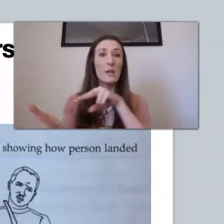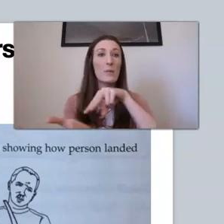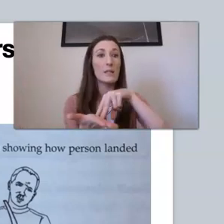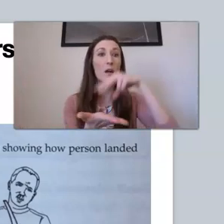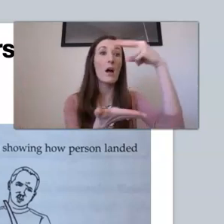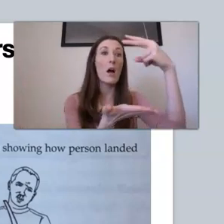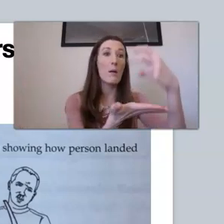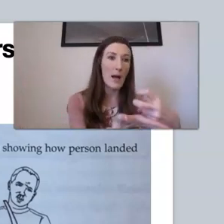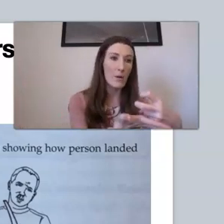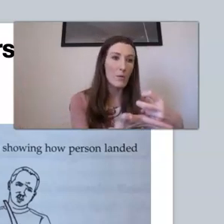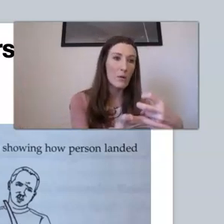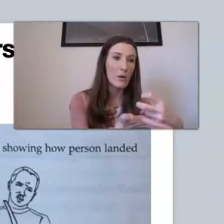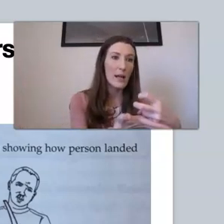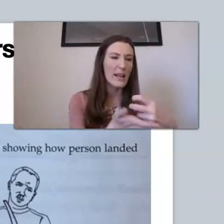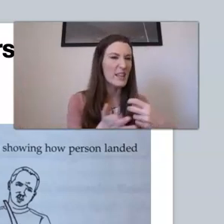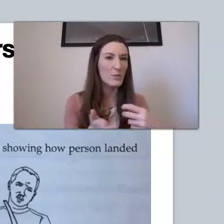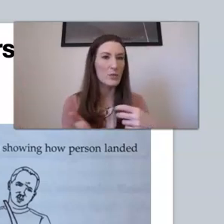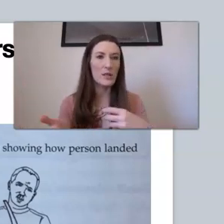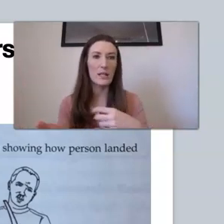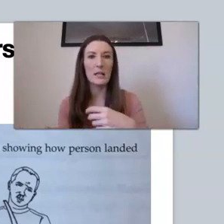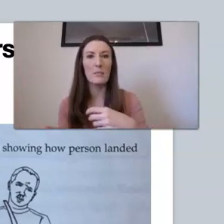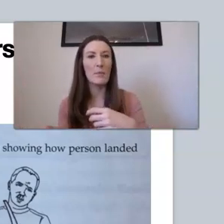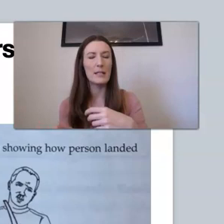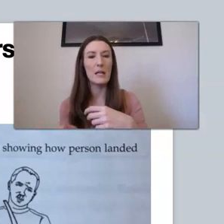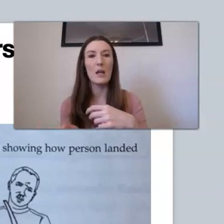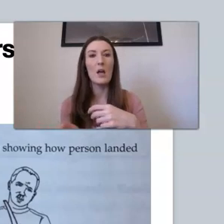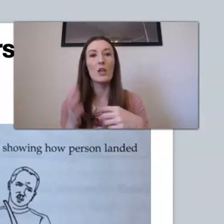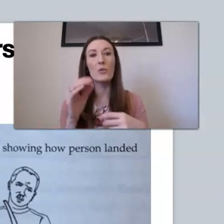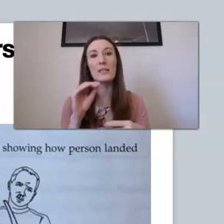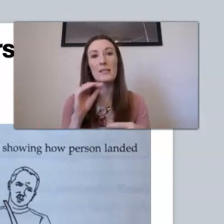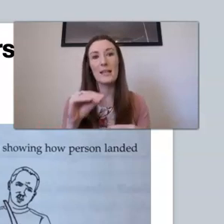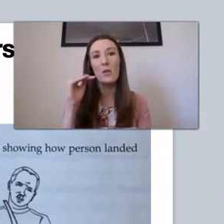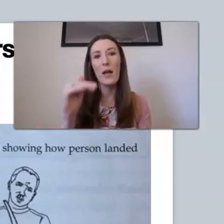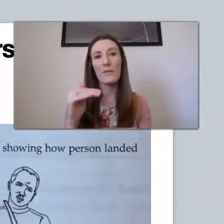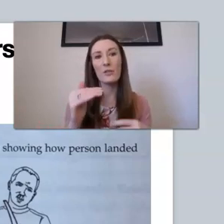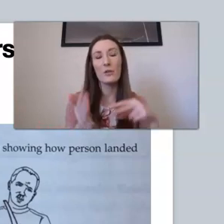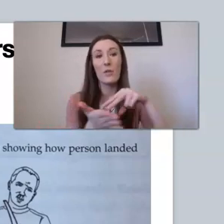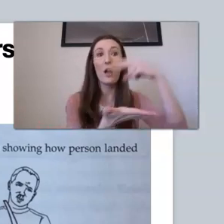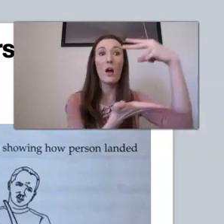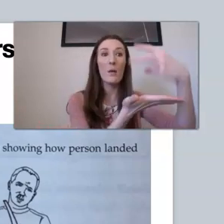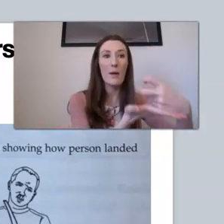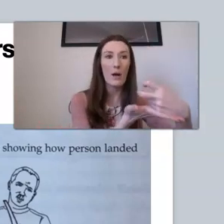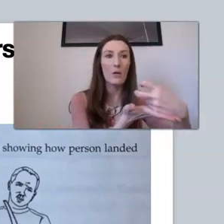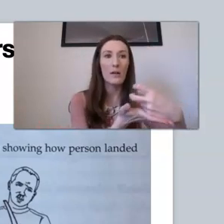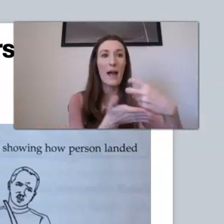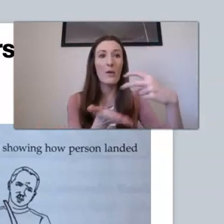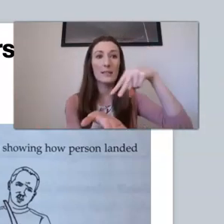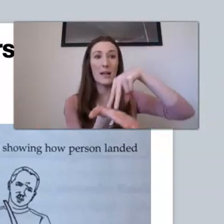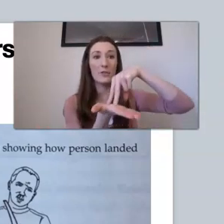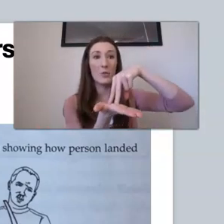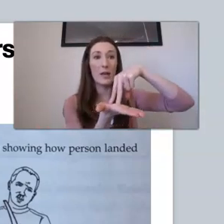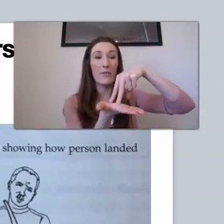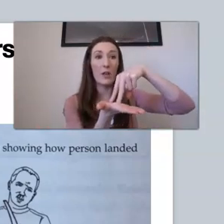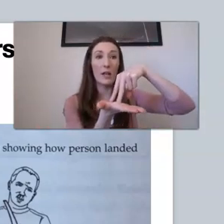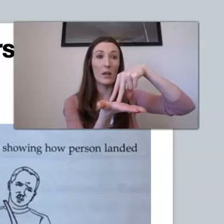Unit 19, we did the pow. Yeah, I think that was Unit 19, maybe 18. You still have to do the pow. Now,